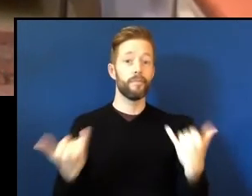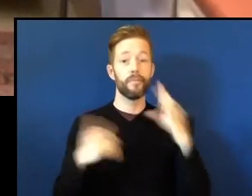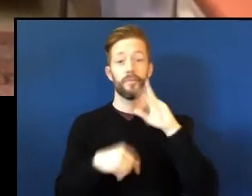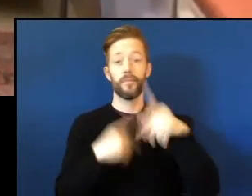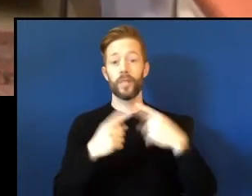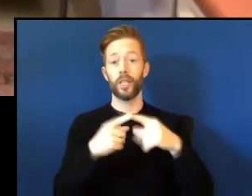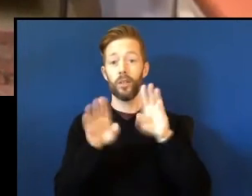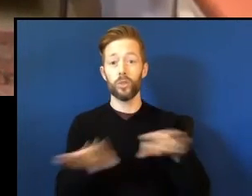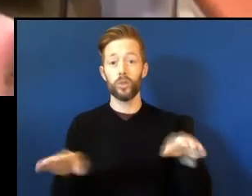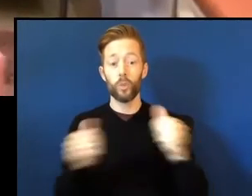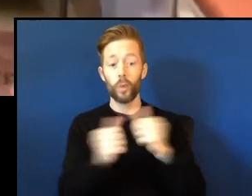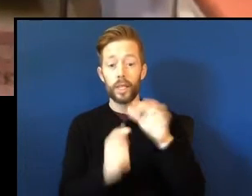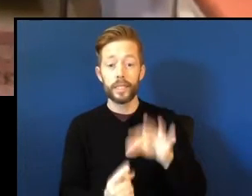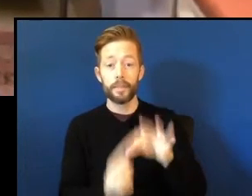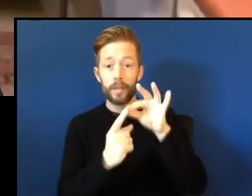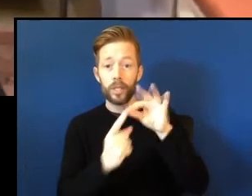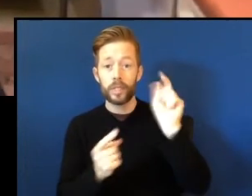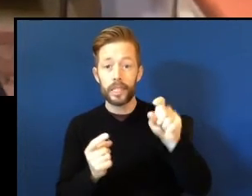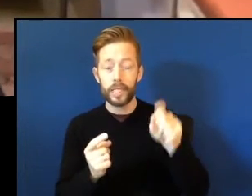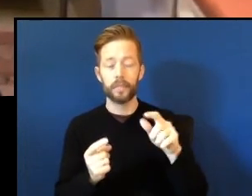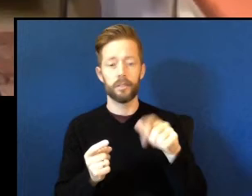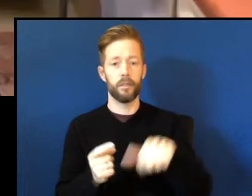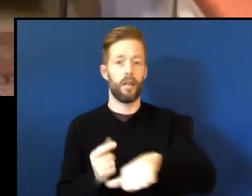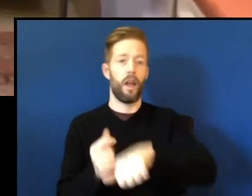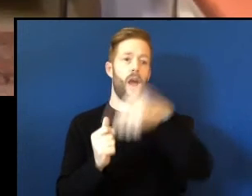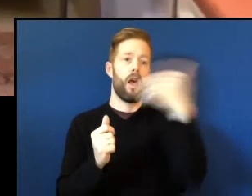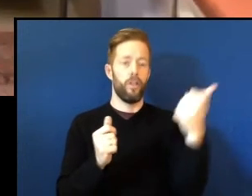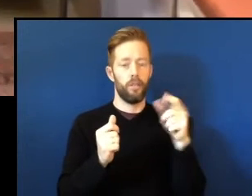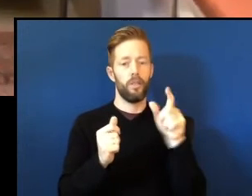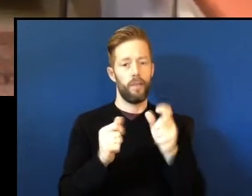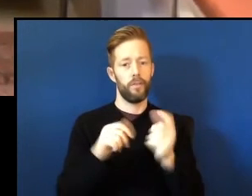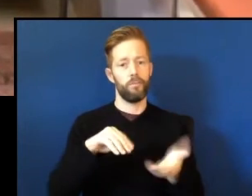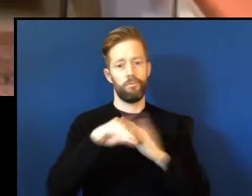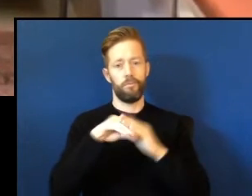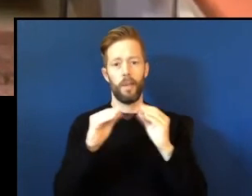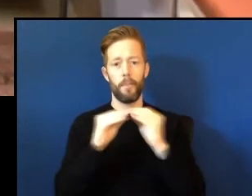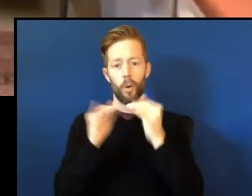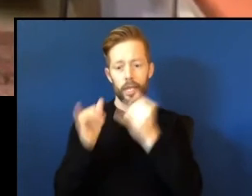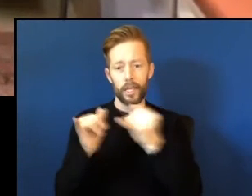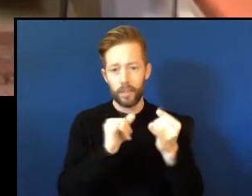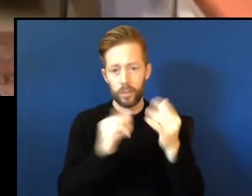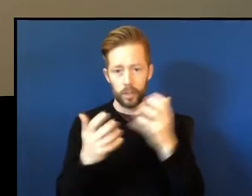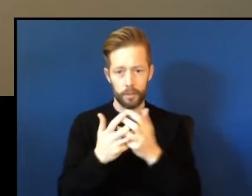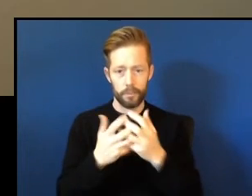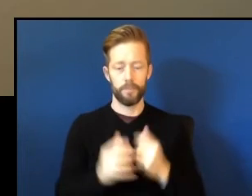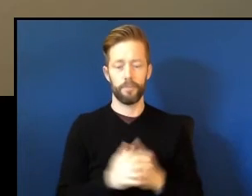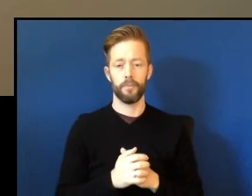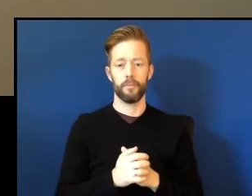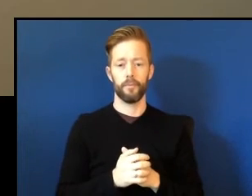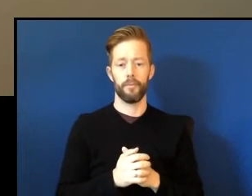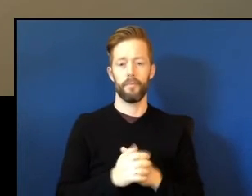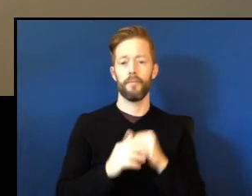needs here too. So that's a whole nother layer of individualization to pay attention to. Well, I appreciate the recommendation